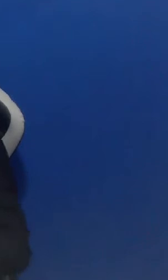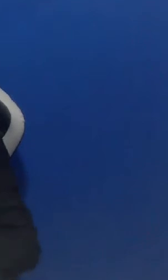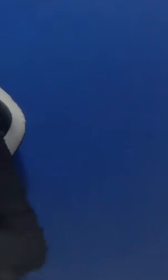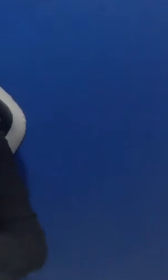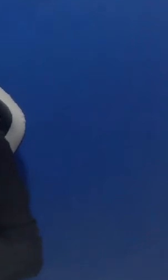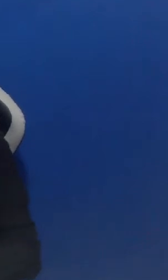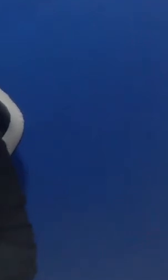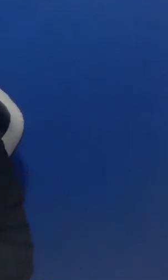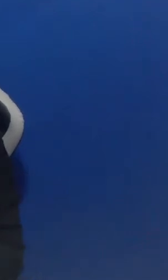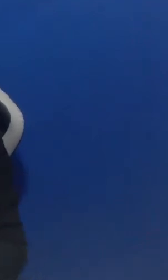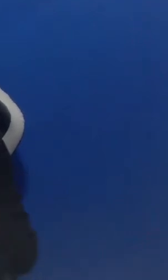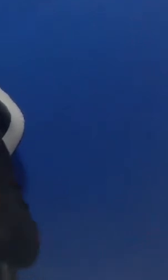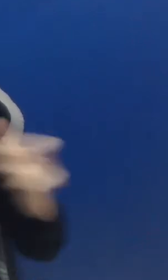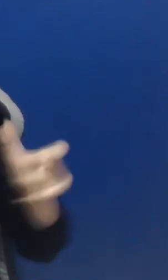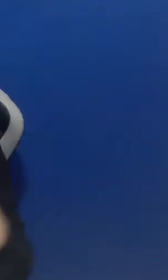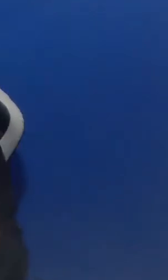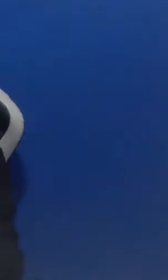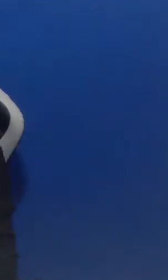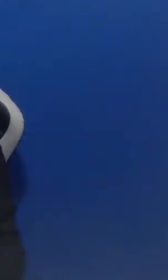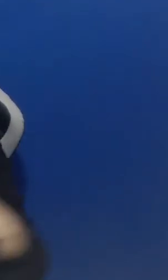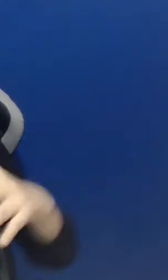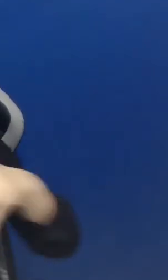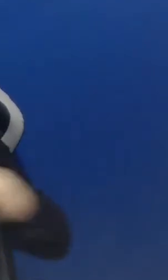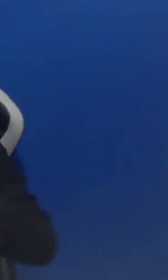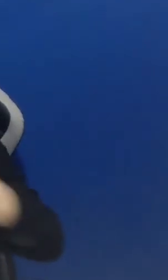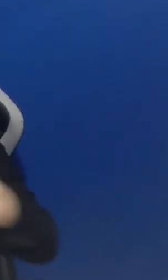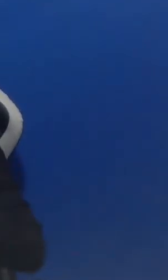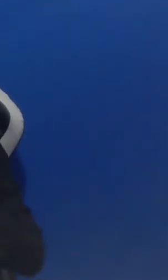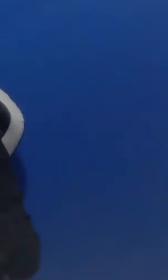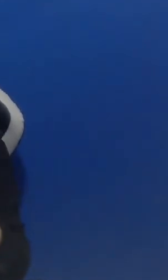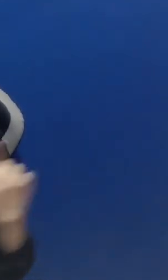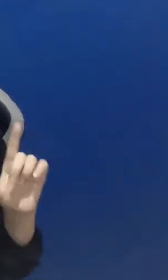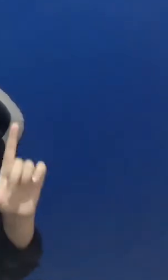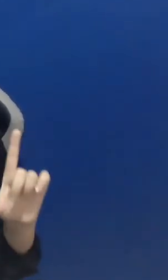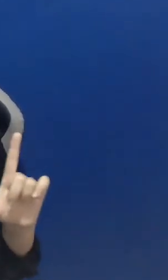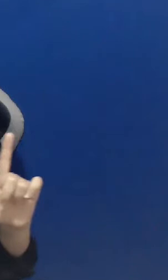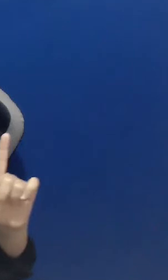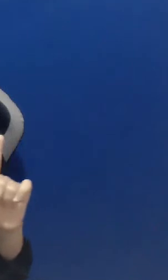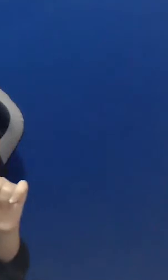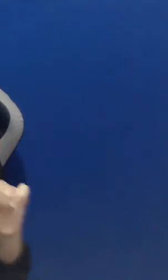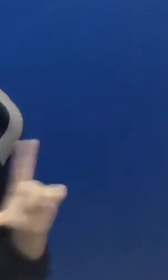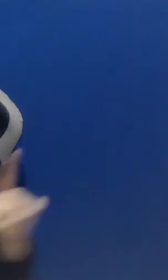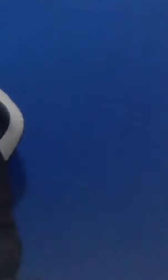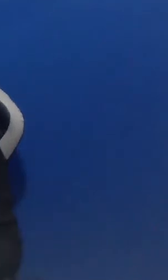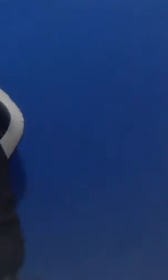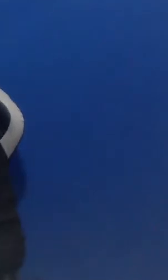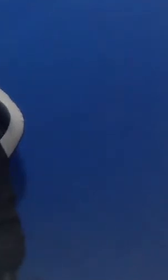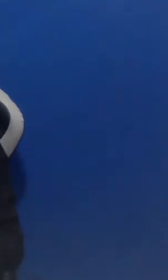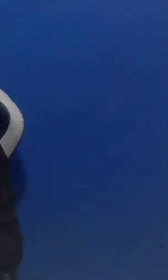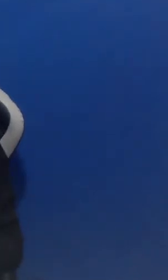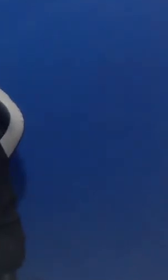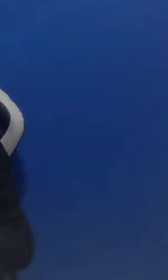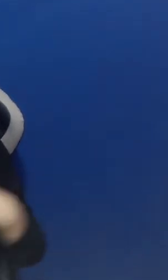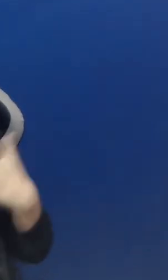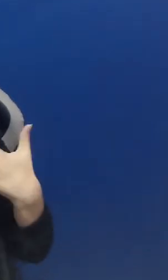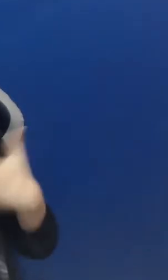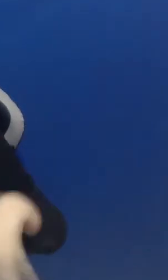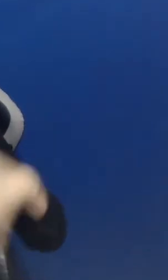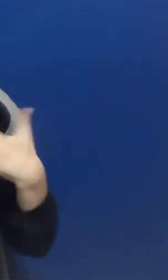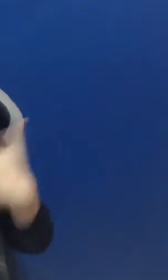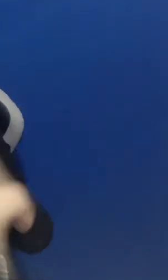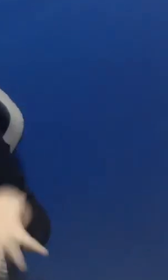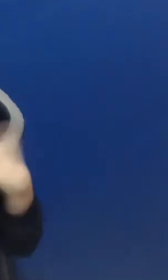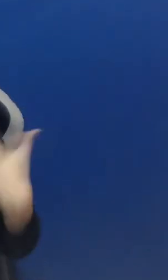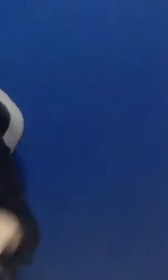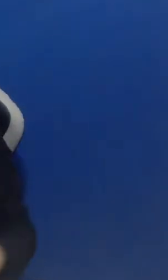has created many new work-related challenges for all of us, and we are really grateful that we were able to take a break from your busy schedules